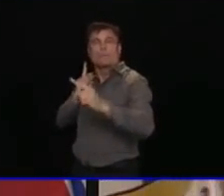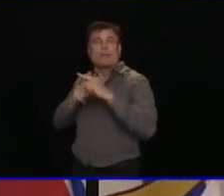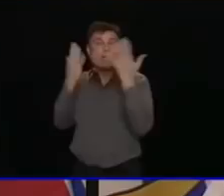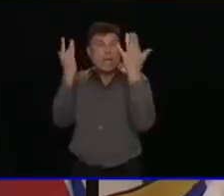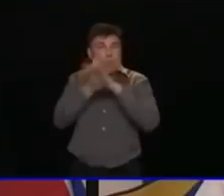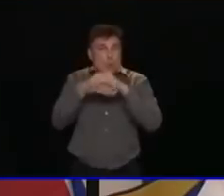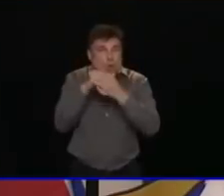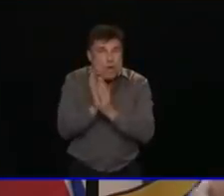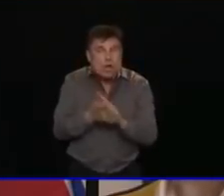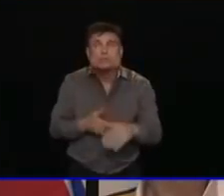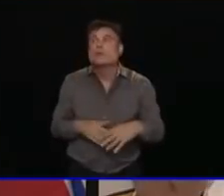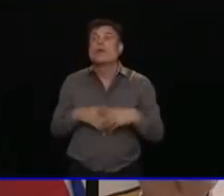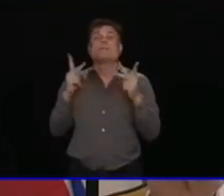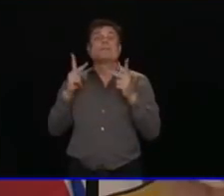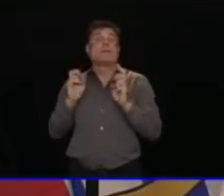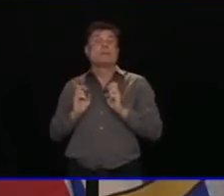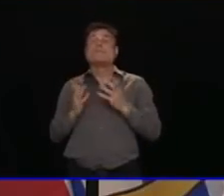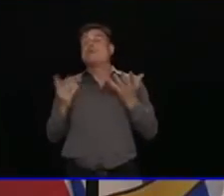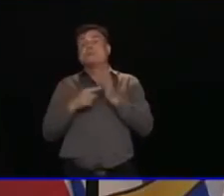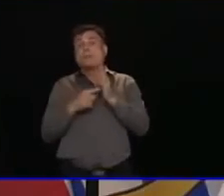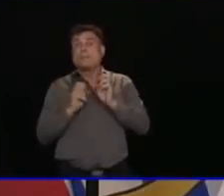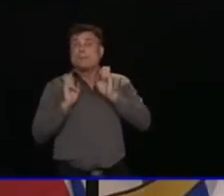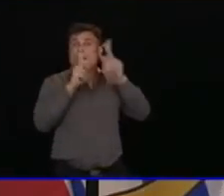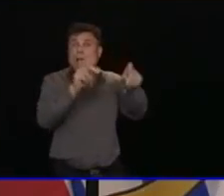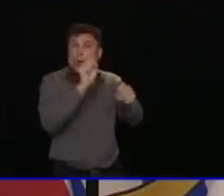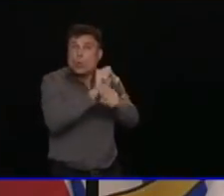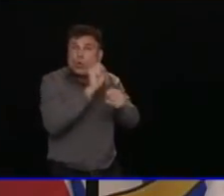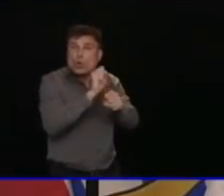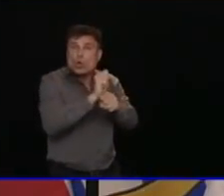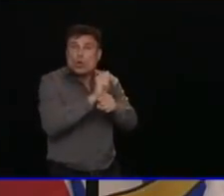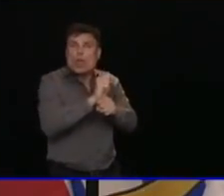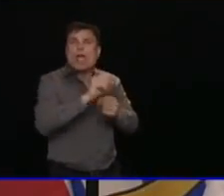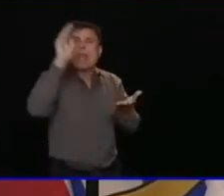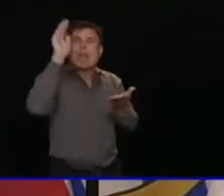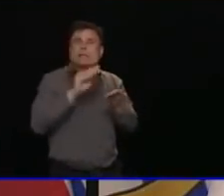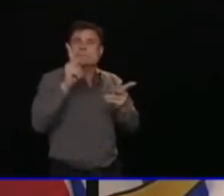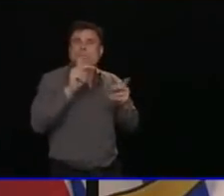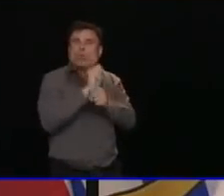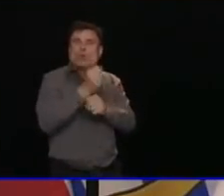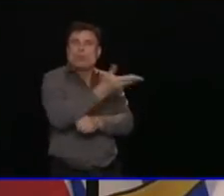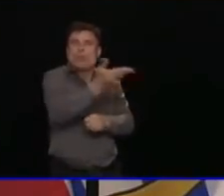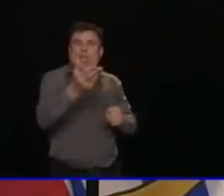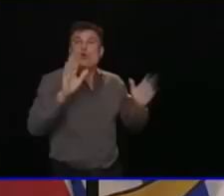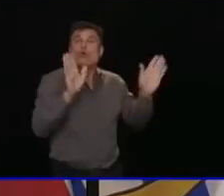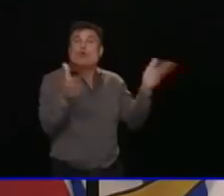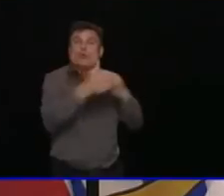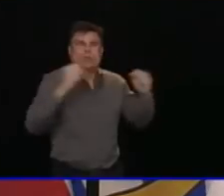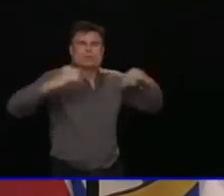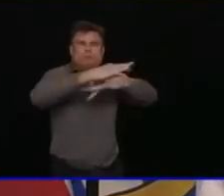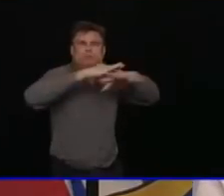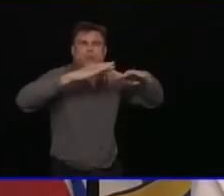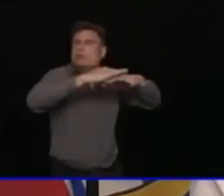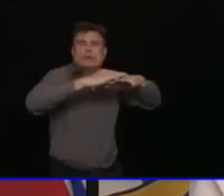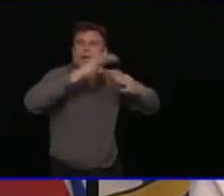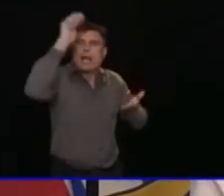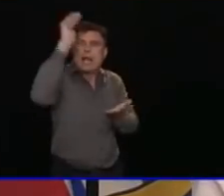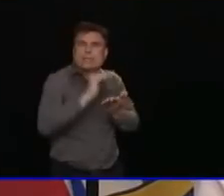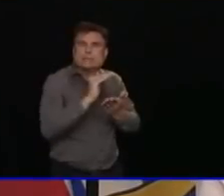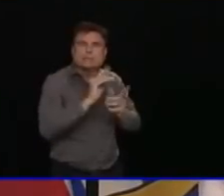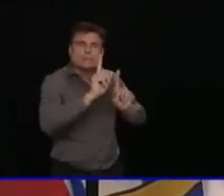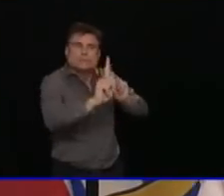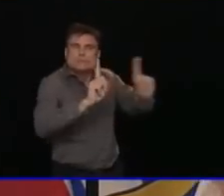expanding, and we're not seeing rapid transmission. We have had some cautionary tales. We've had family gathering where there's been a